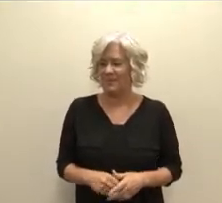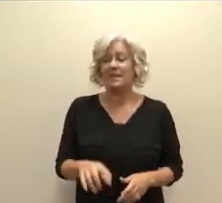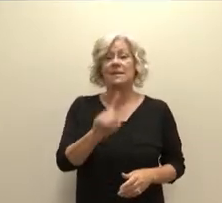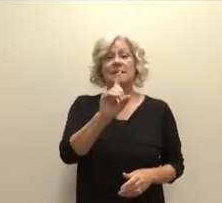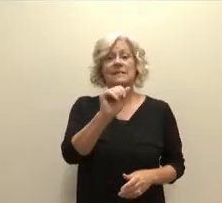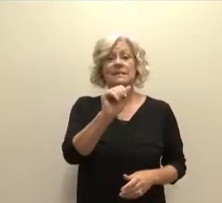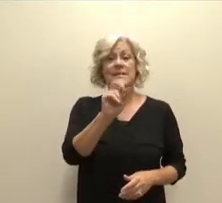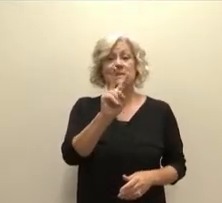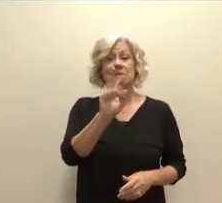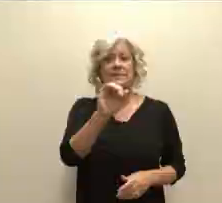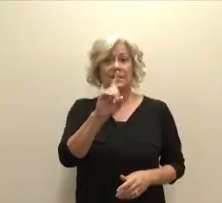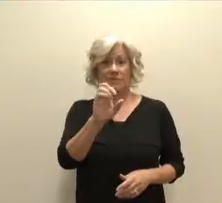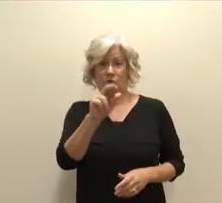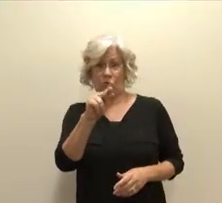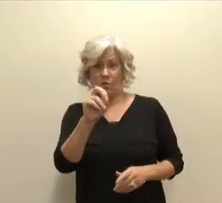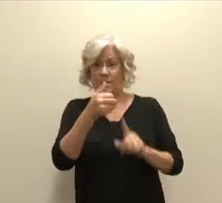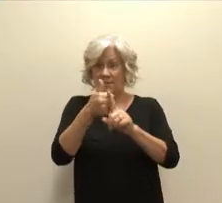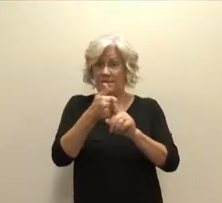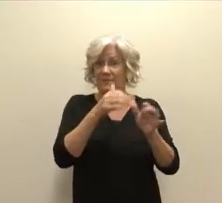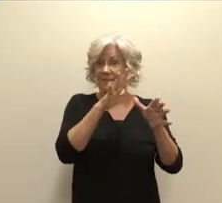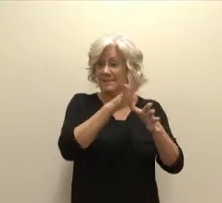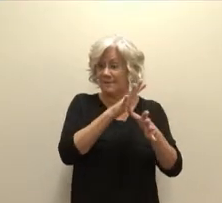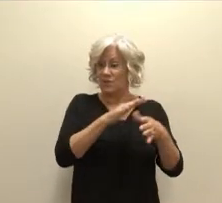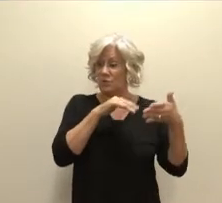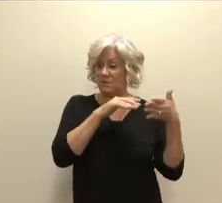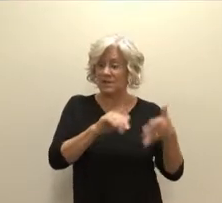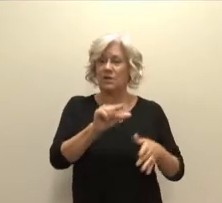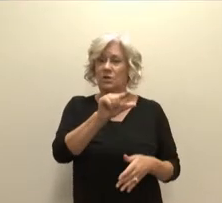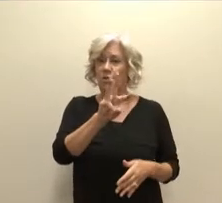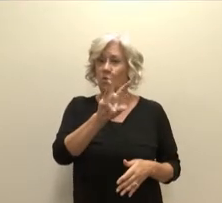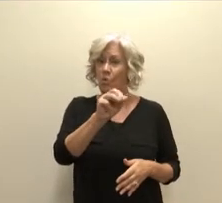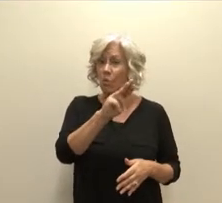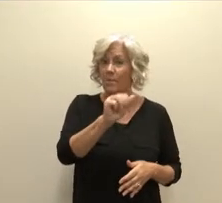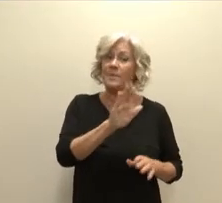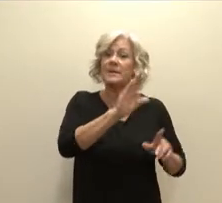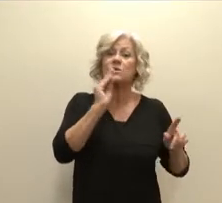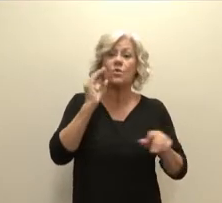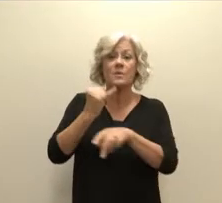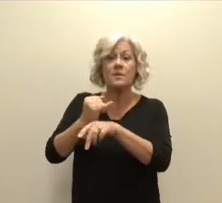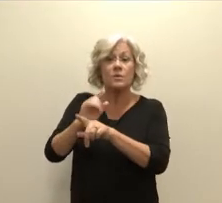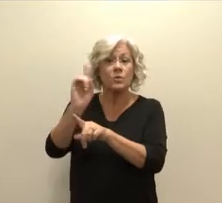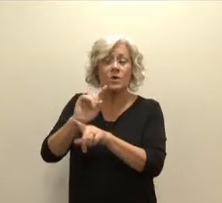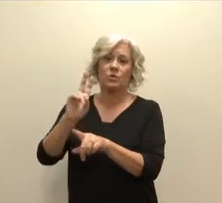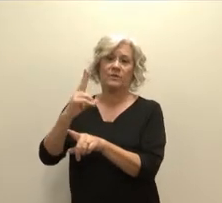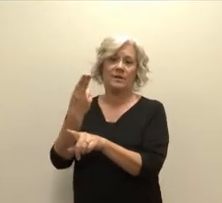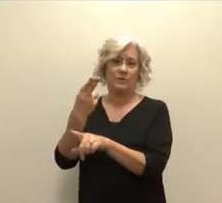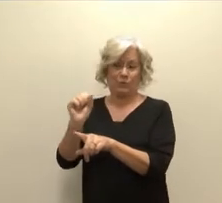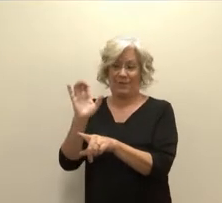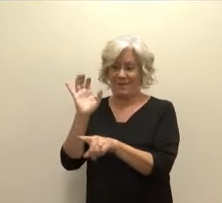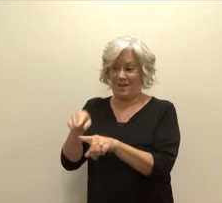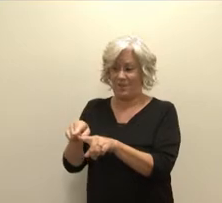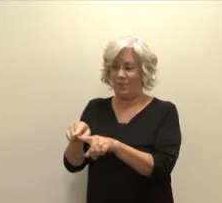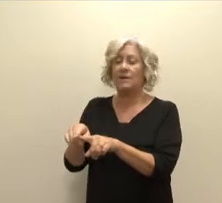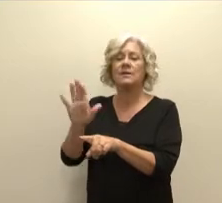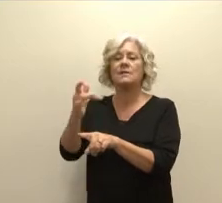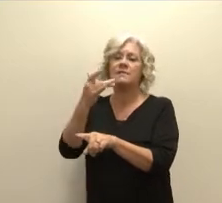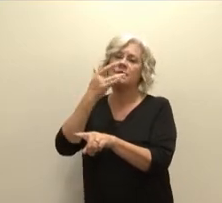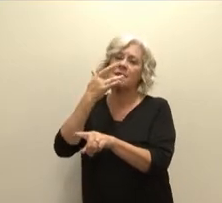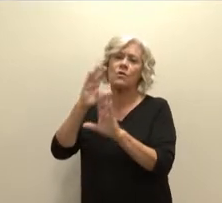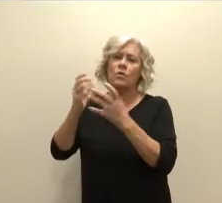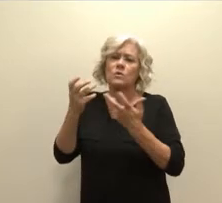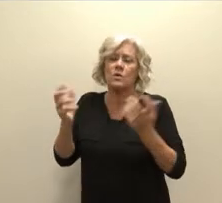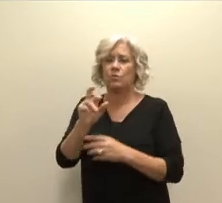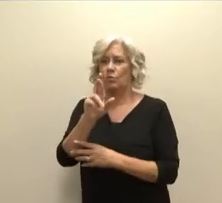David Omar Crane is also a senior studying at Guama, but his home campus is University High School, and his favorite course